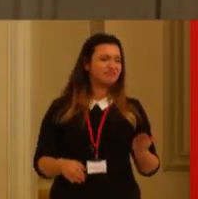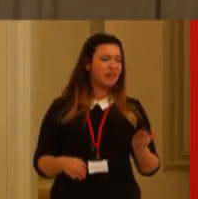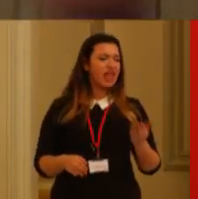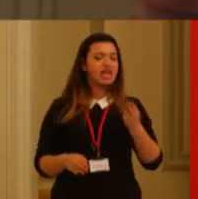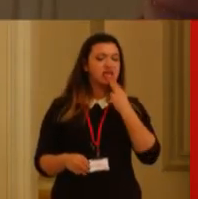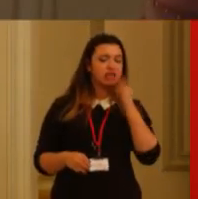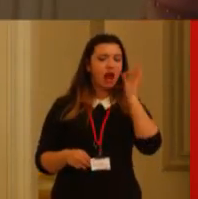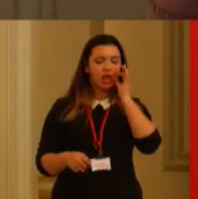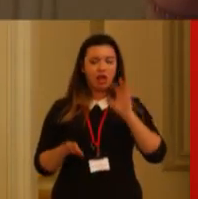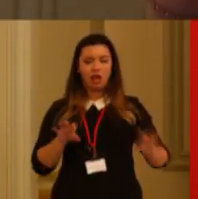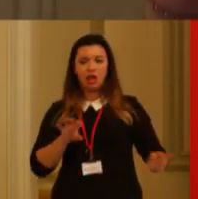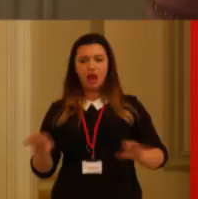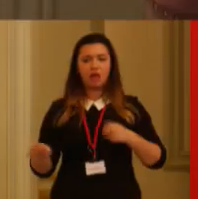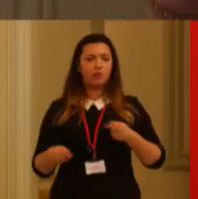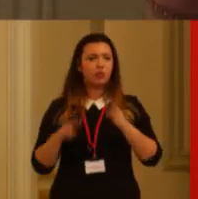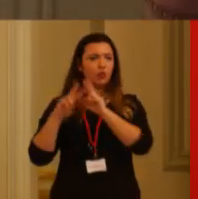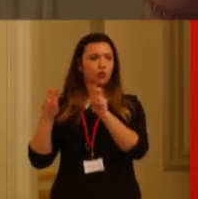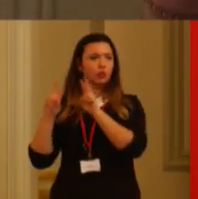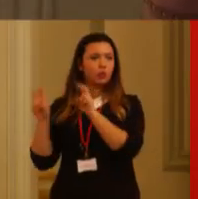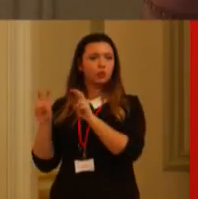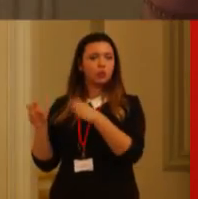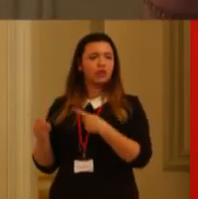lack of equality, gender,